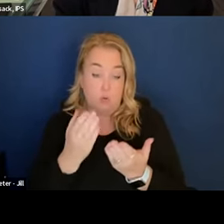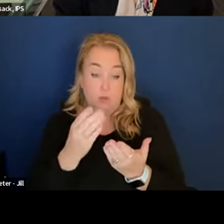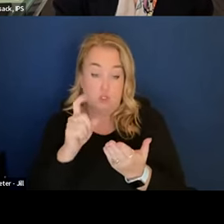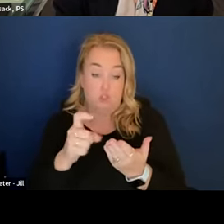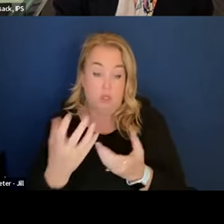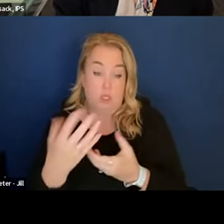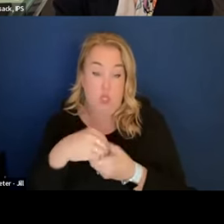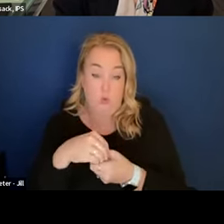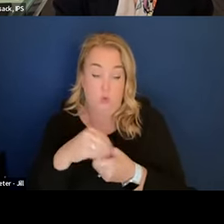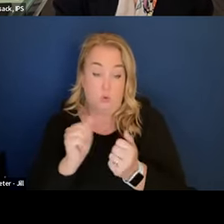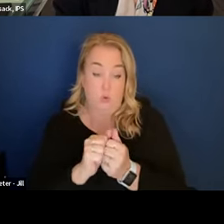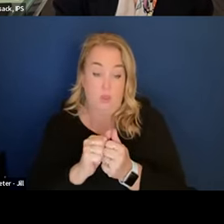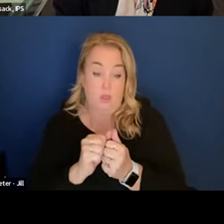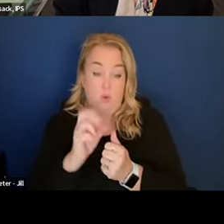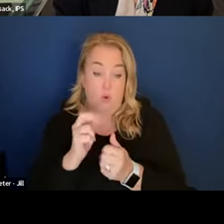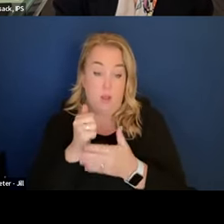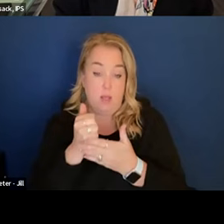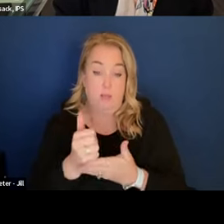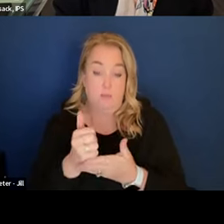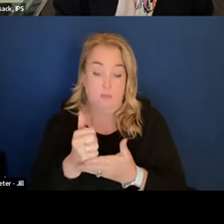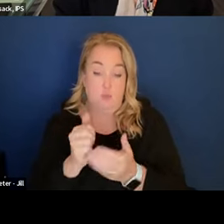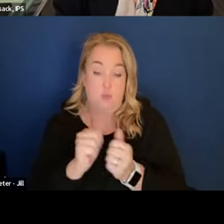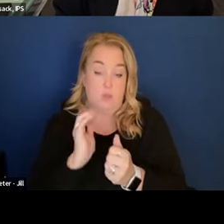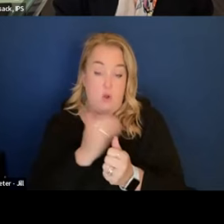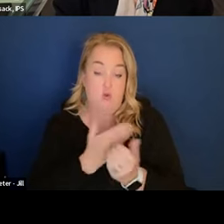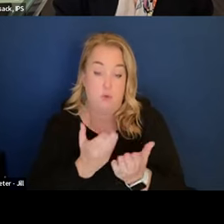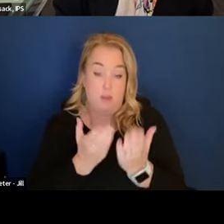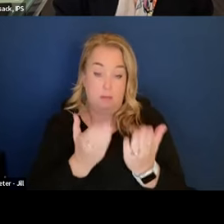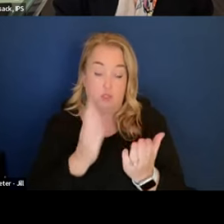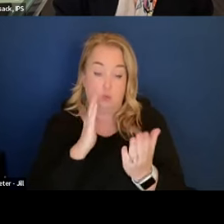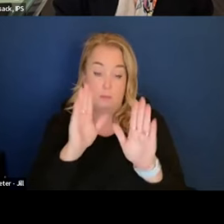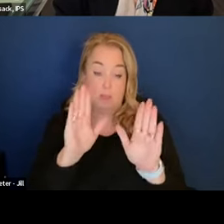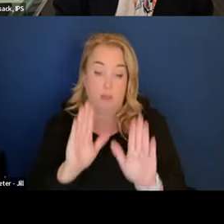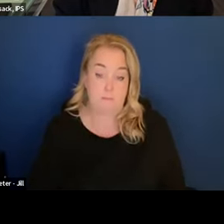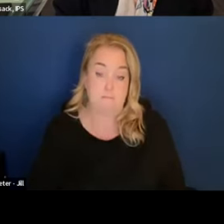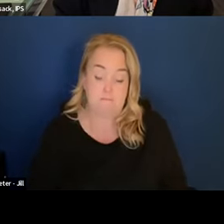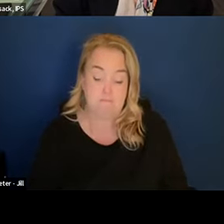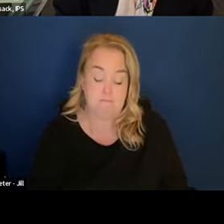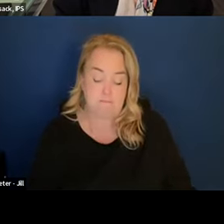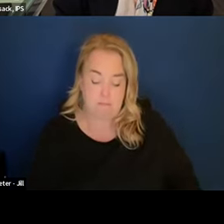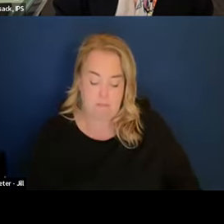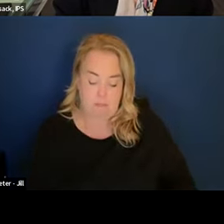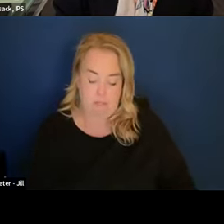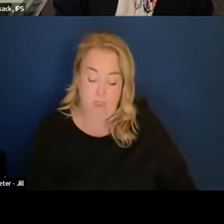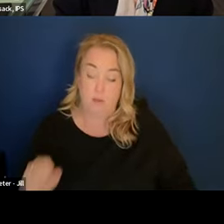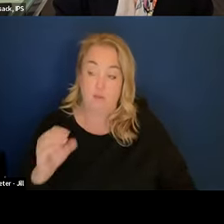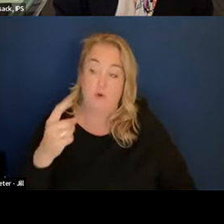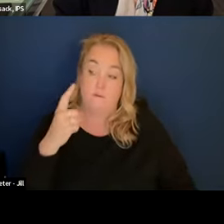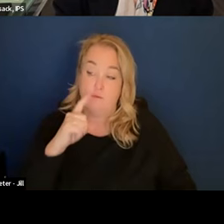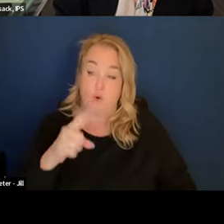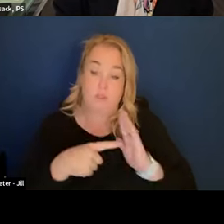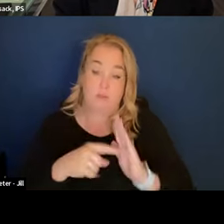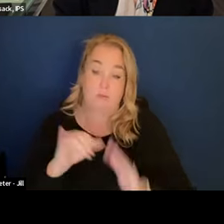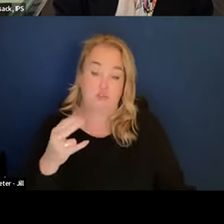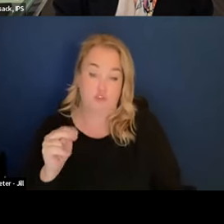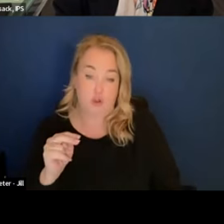be included in or could help exemplify our recommendation, that would be super helpful. So for example, like John is